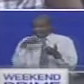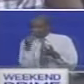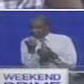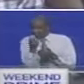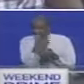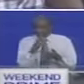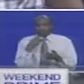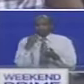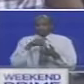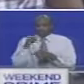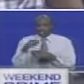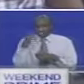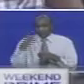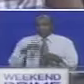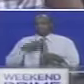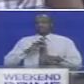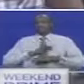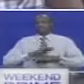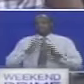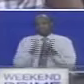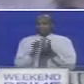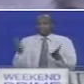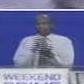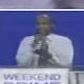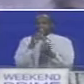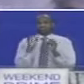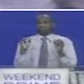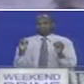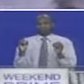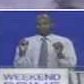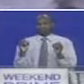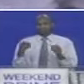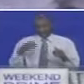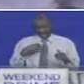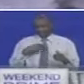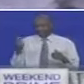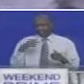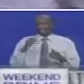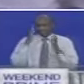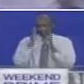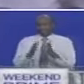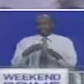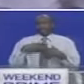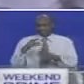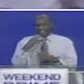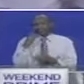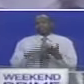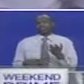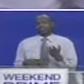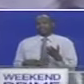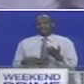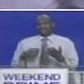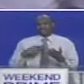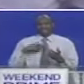through, hinting at their displeasure over the appointments. Mtu wako na personal interest anasimama akisema ati